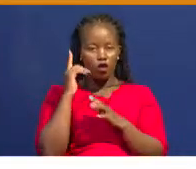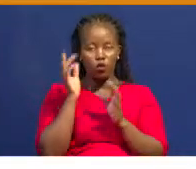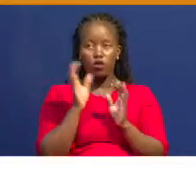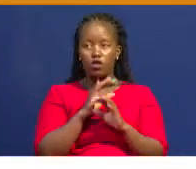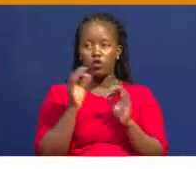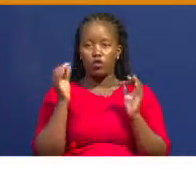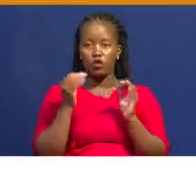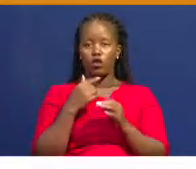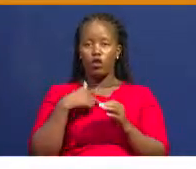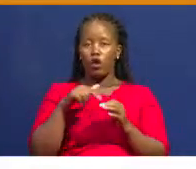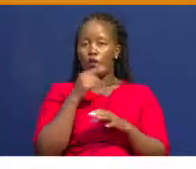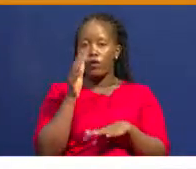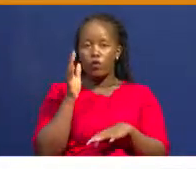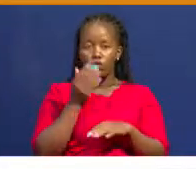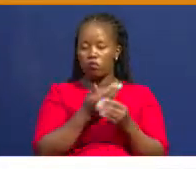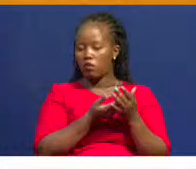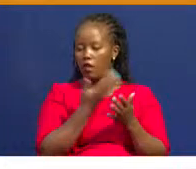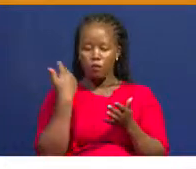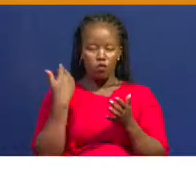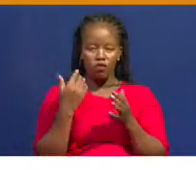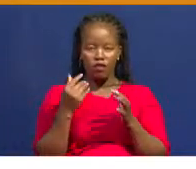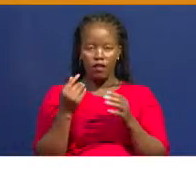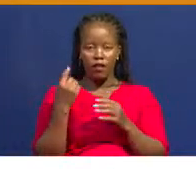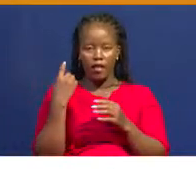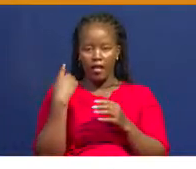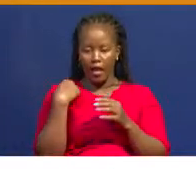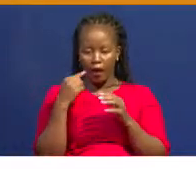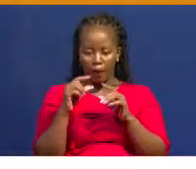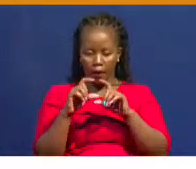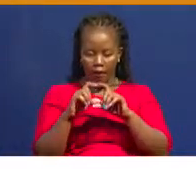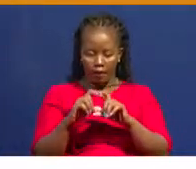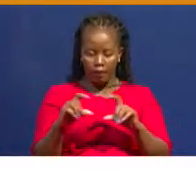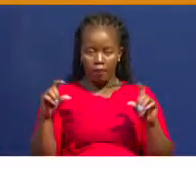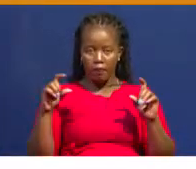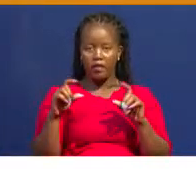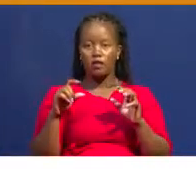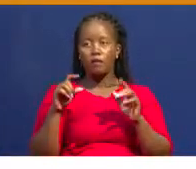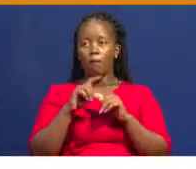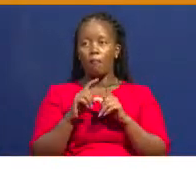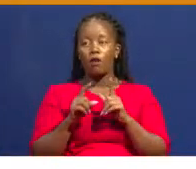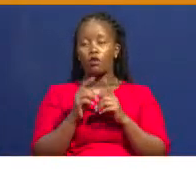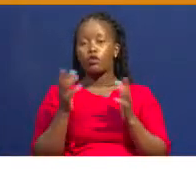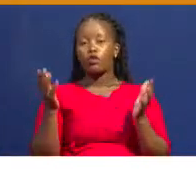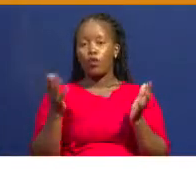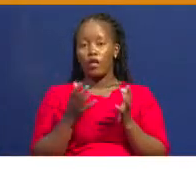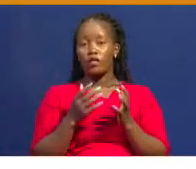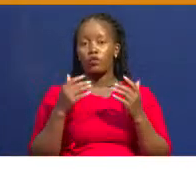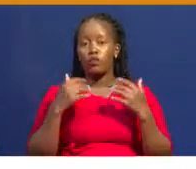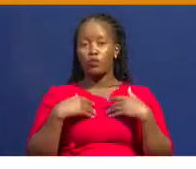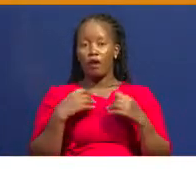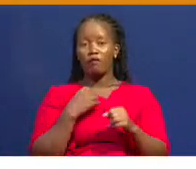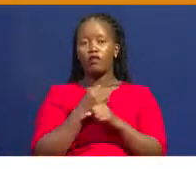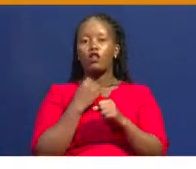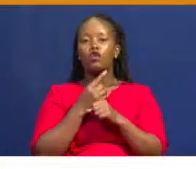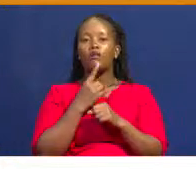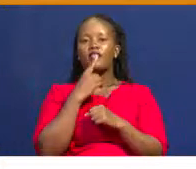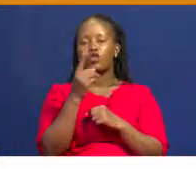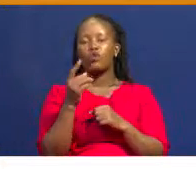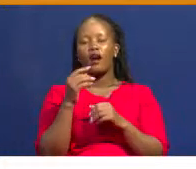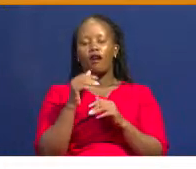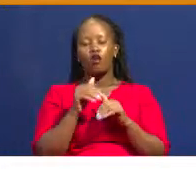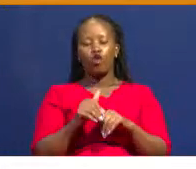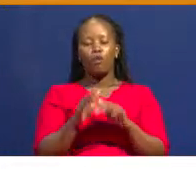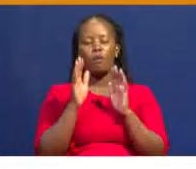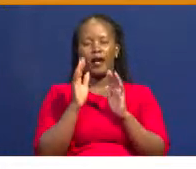the number plate, and when we have removed the number plate, it will now necessitate you to carry out what we call compliance